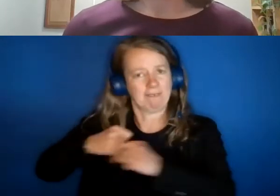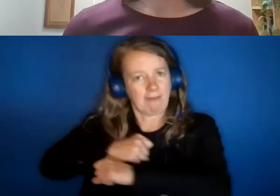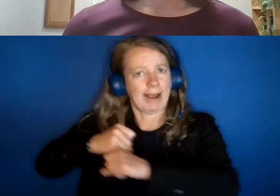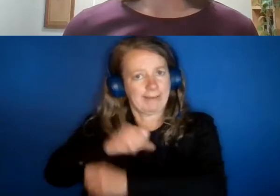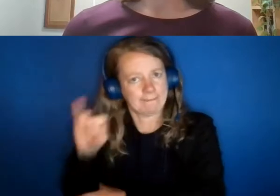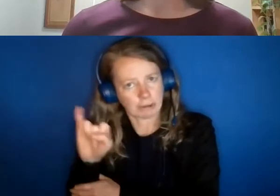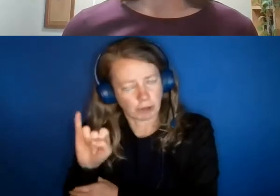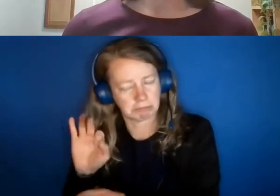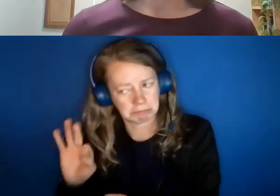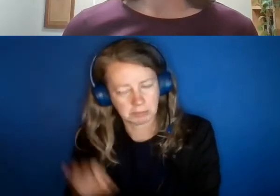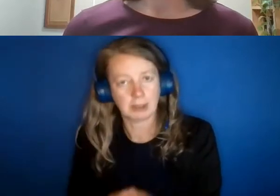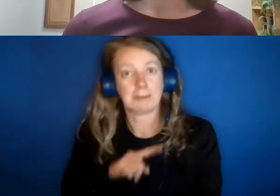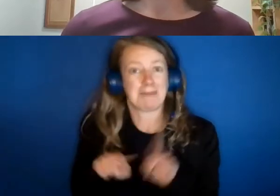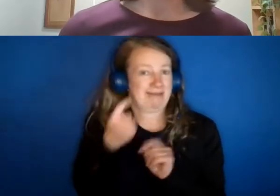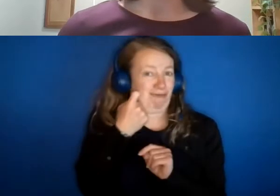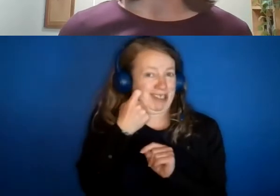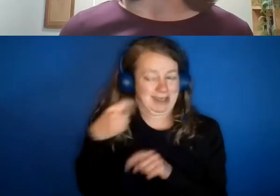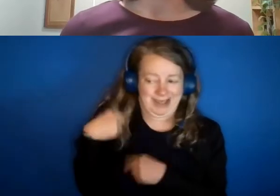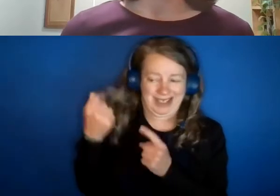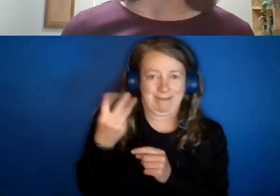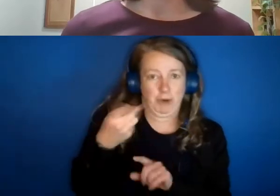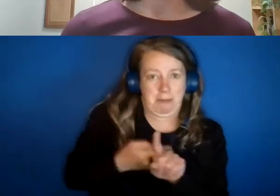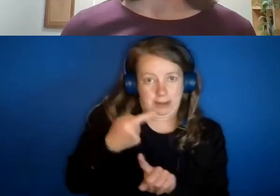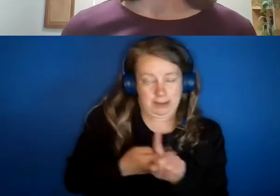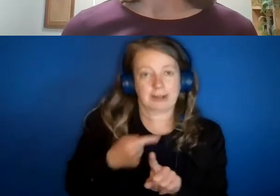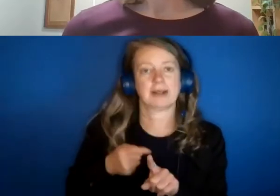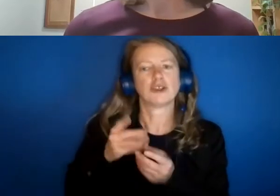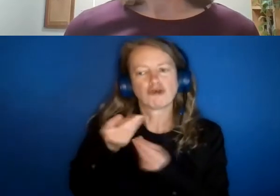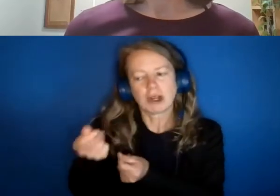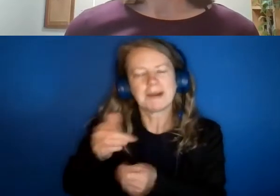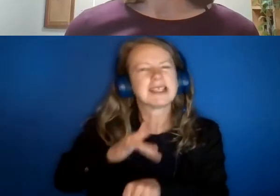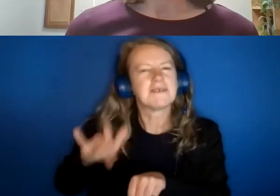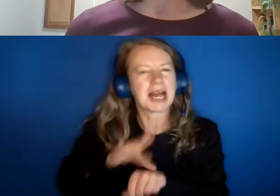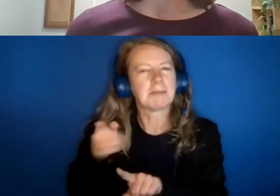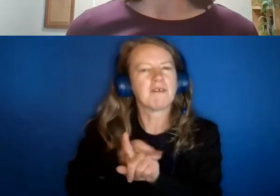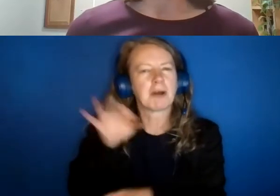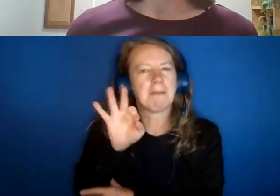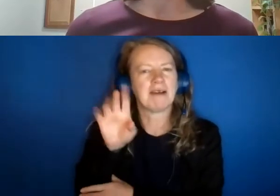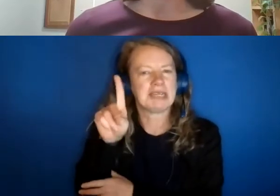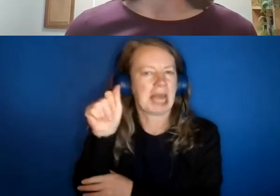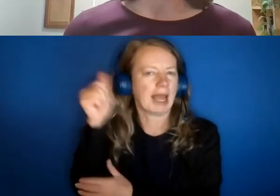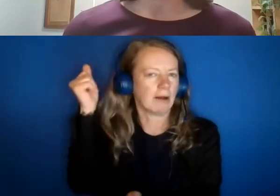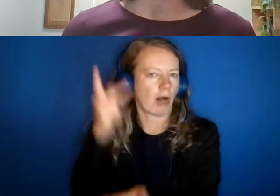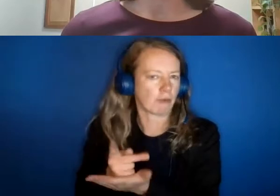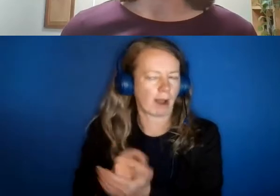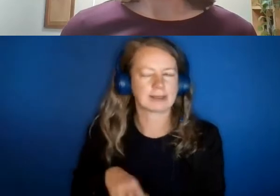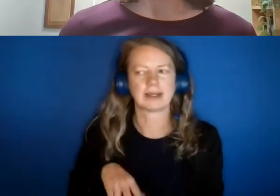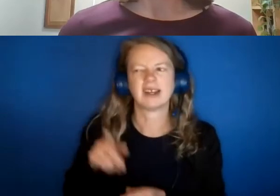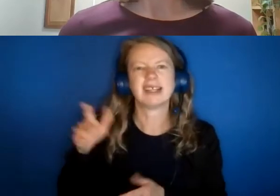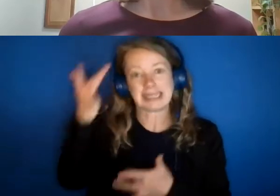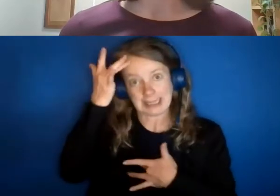months, FDA authorized treatments have become available for those who are sick with COVID-19, but not needing to be in the